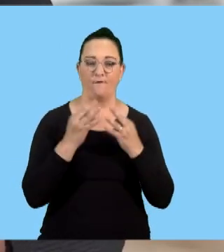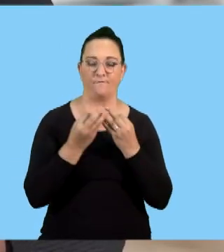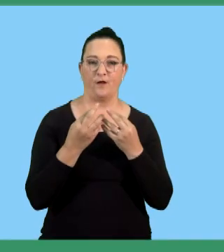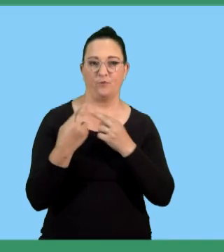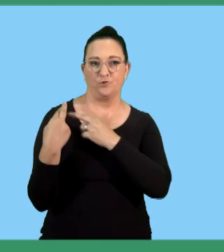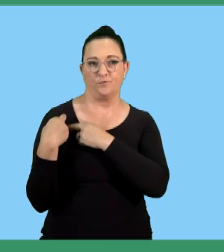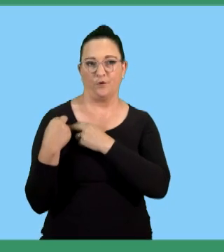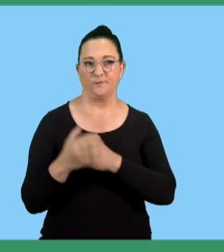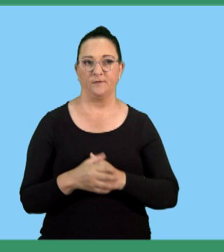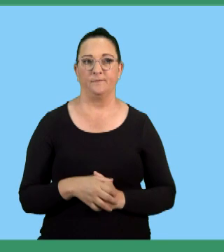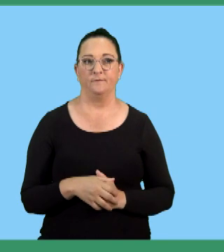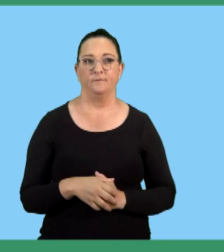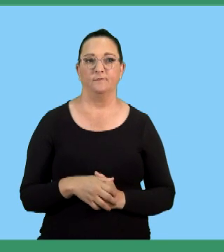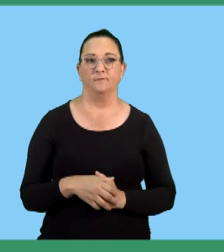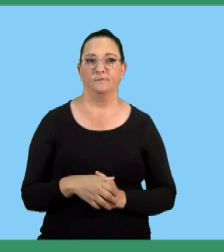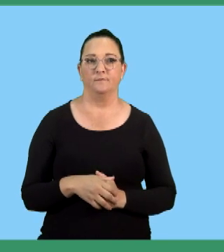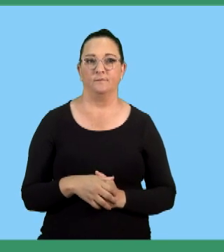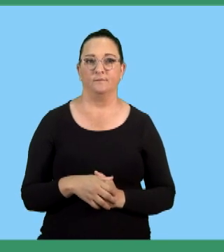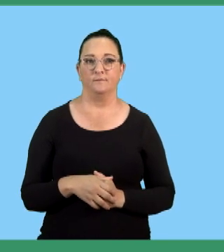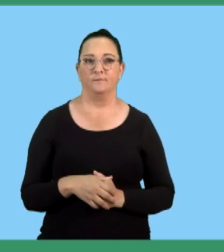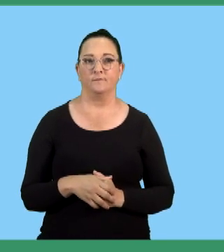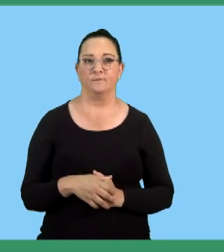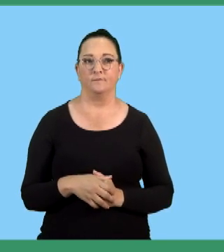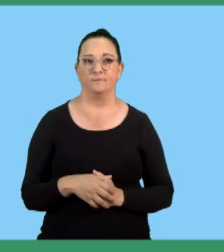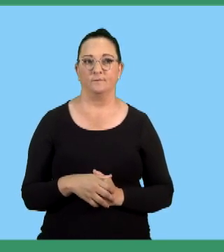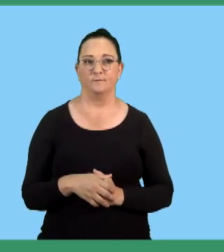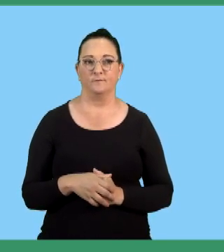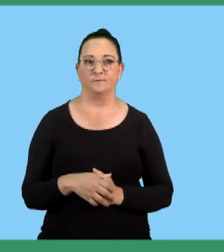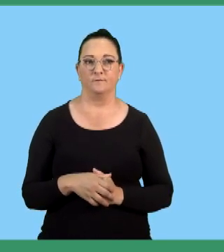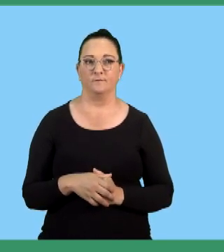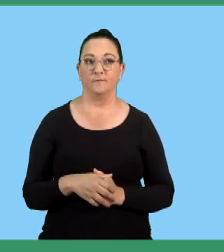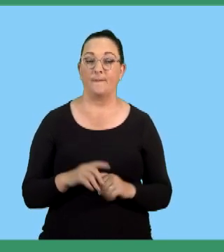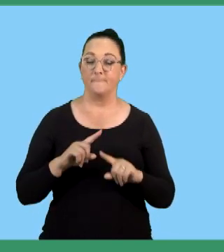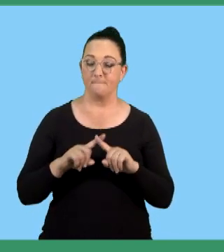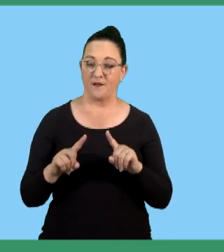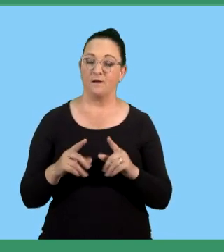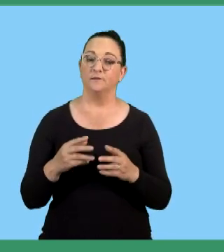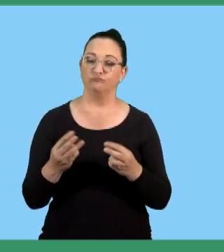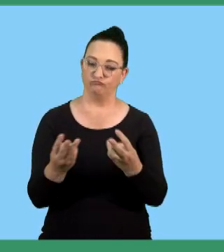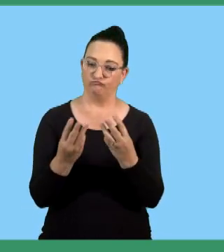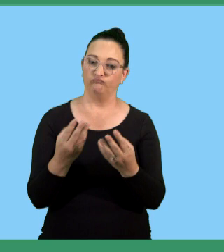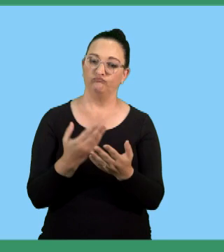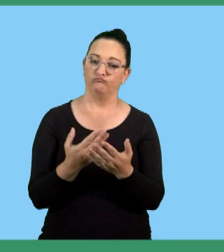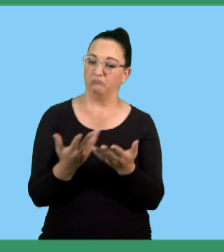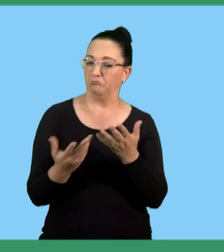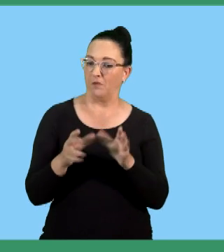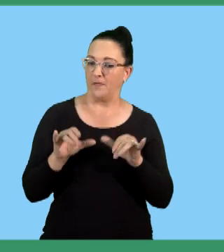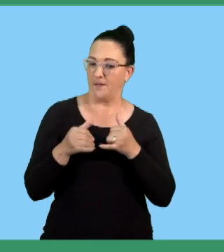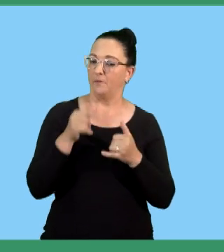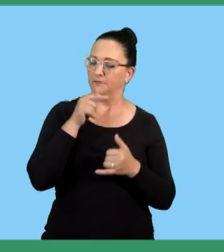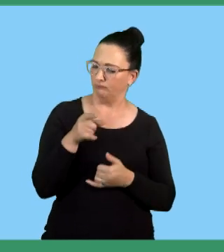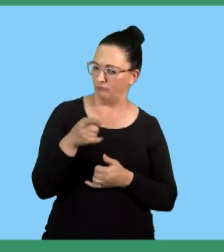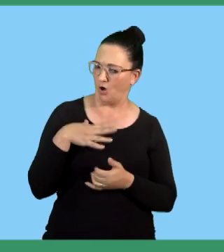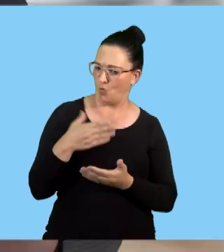leave. An employer may require reasonable proof before granting this leave. We want to see things like